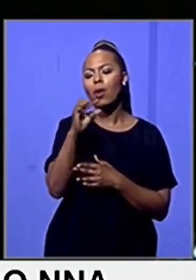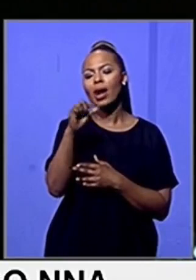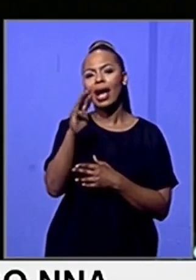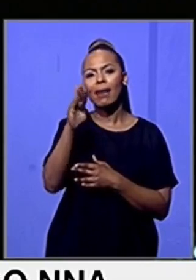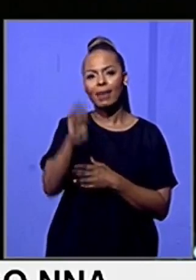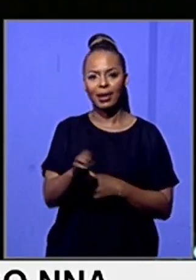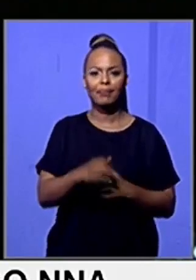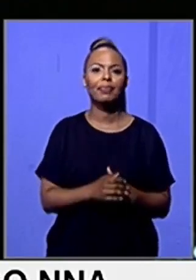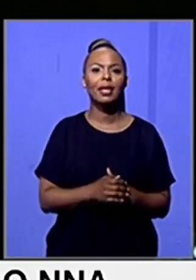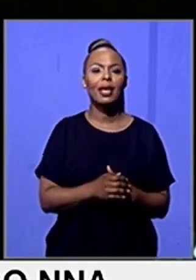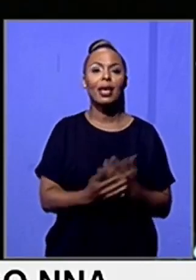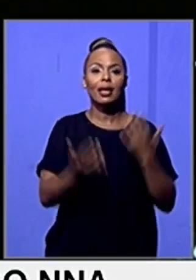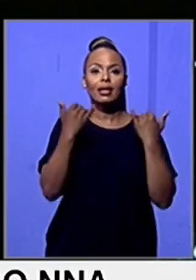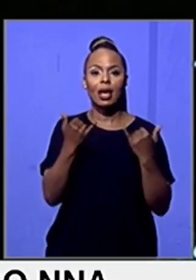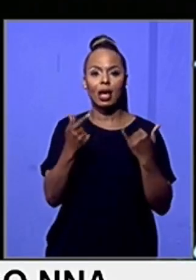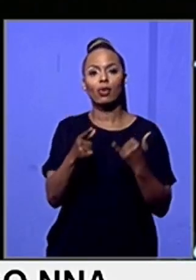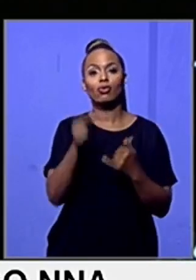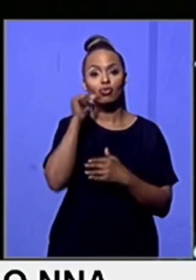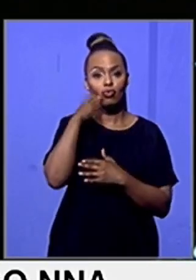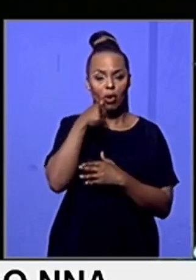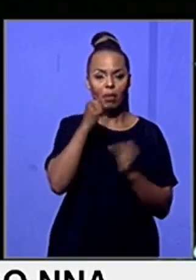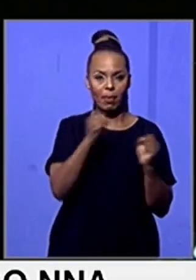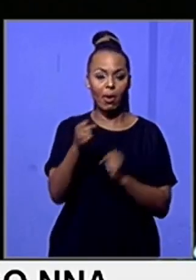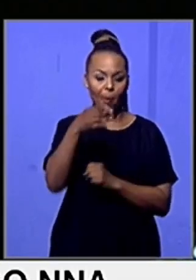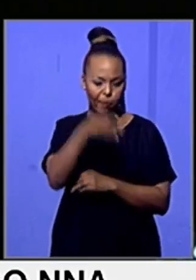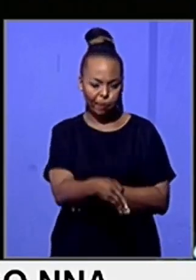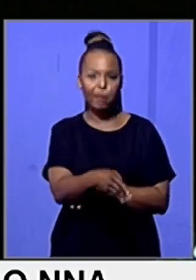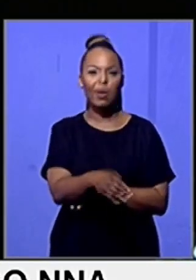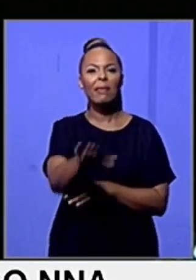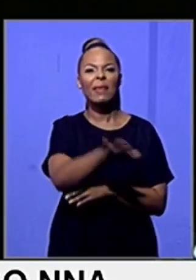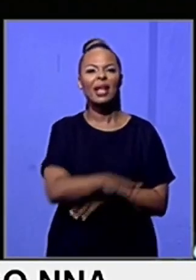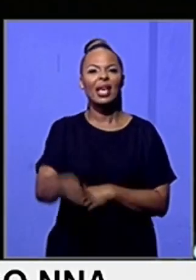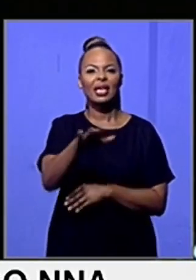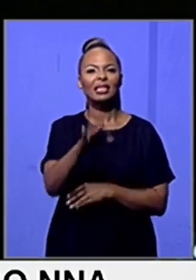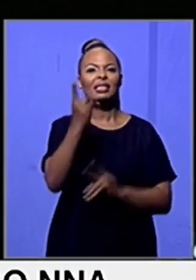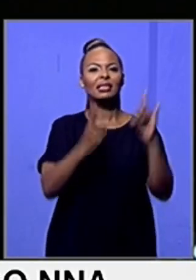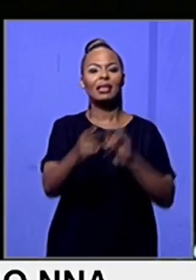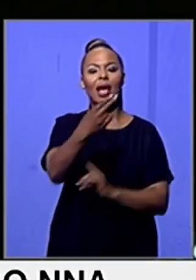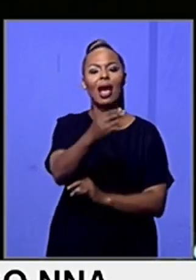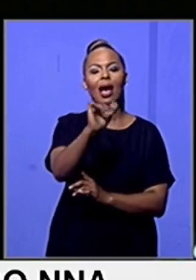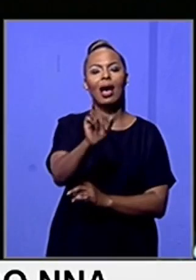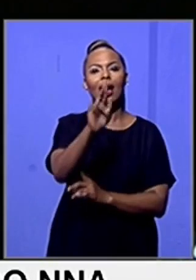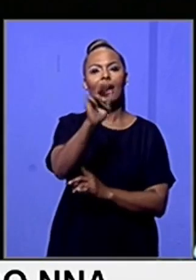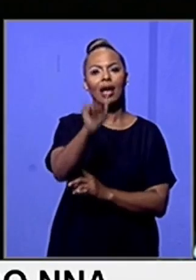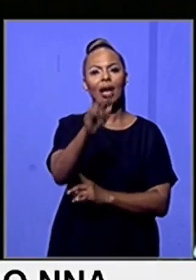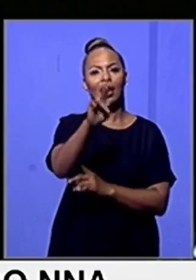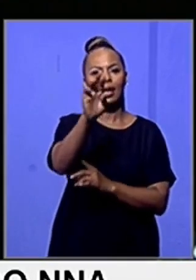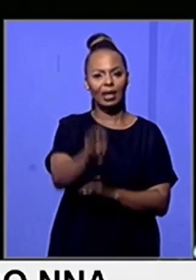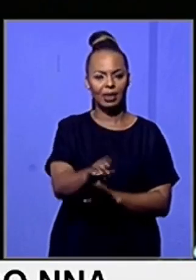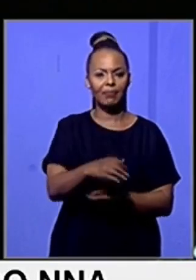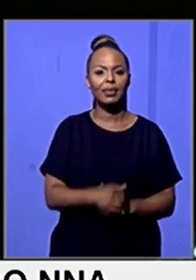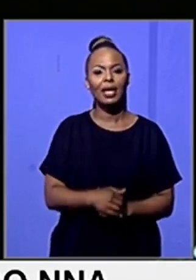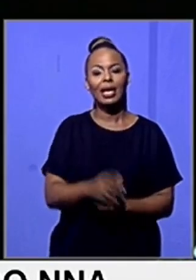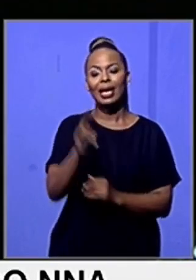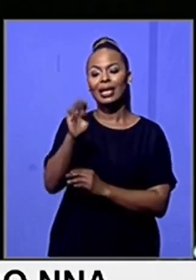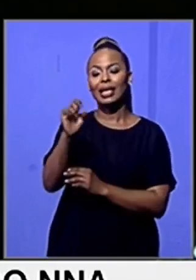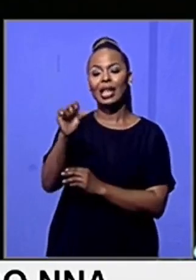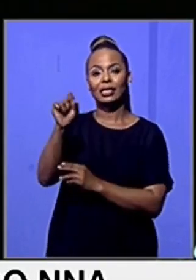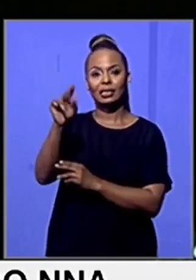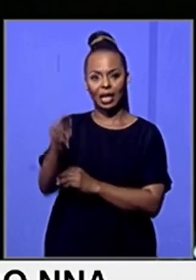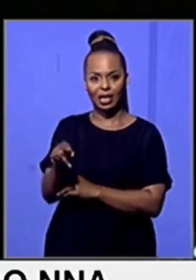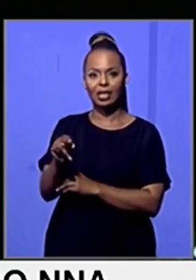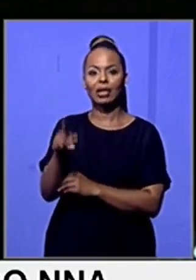la hosane re tla be re le hona mona motsemholo Harare mo moetapele wa CCC Nelson Chamisa a tlang ho